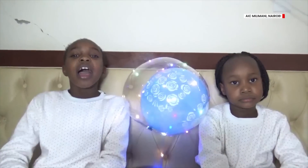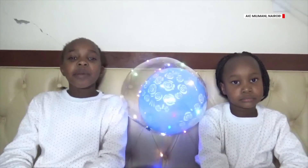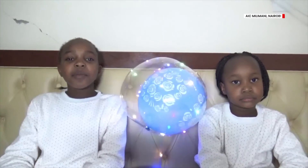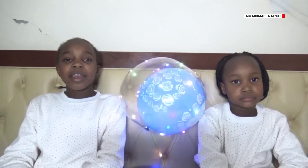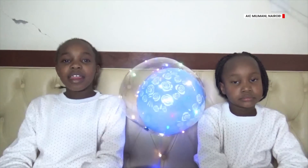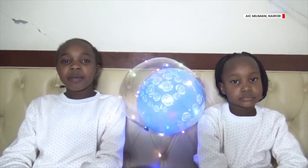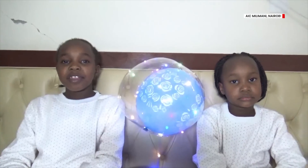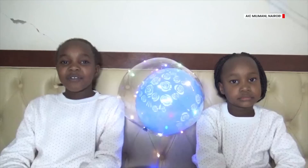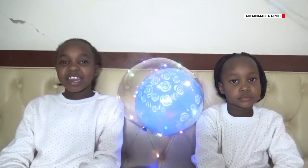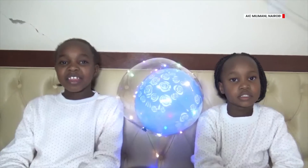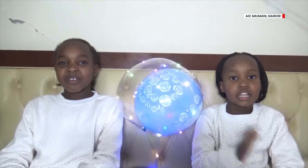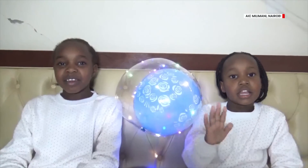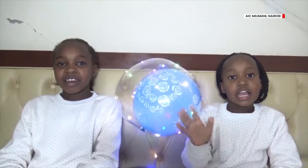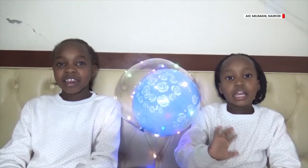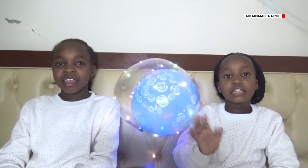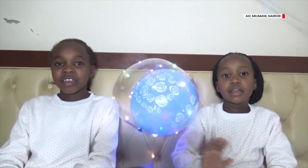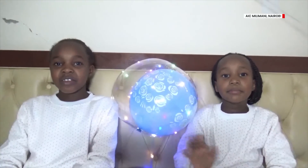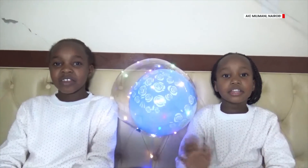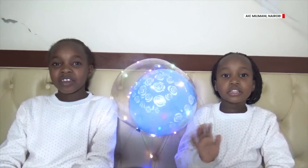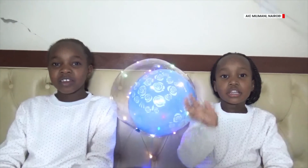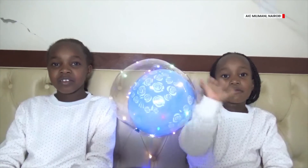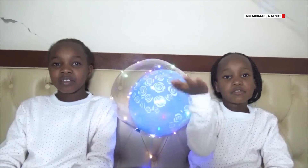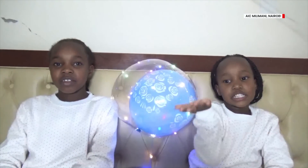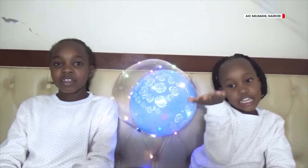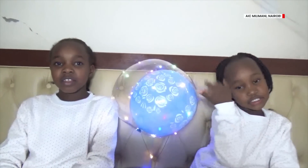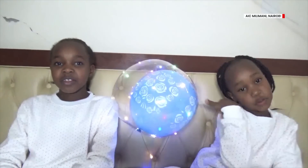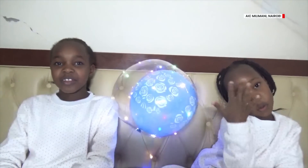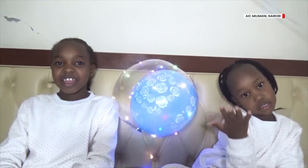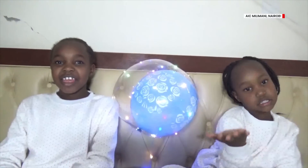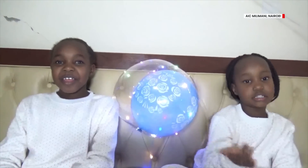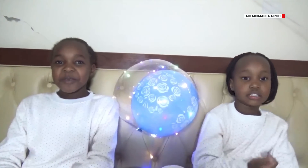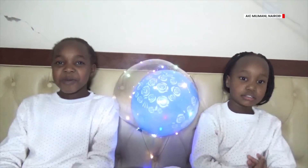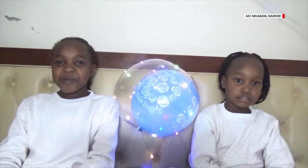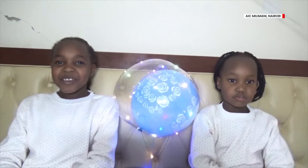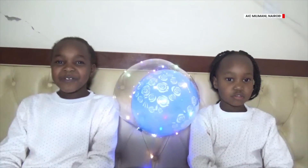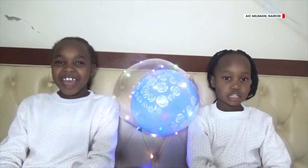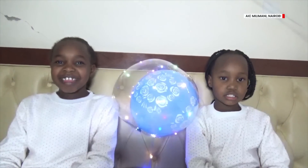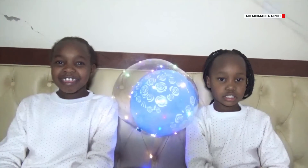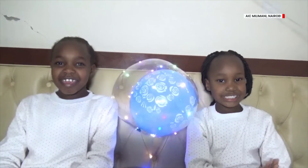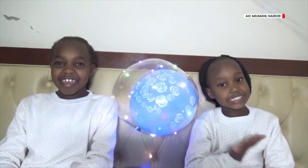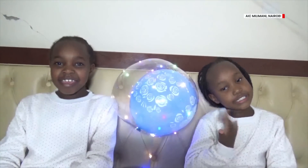Hi, I'm Imanda and I'm 7 years old. Hi, I'm Bella and I'm 4 years old. The memory verse